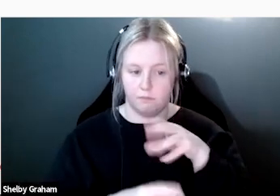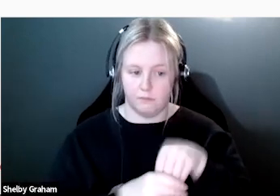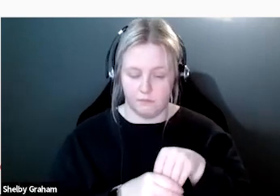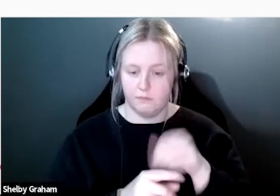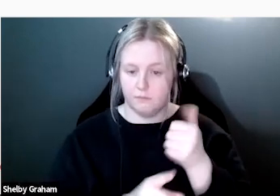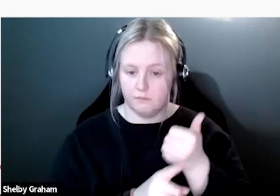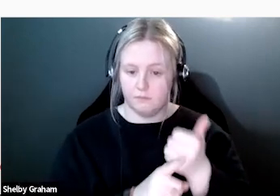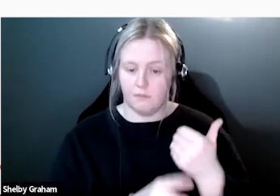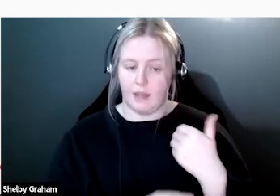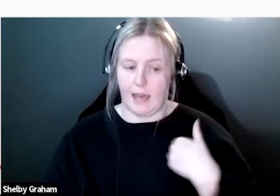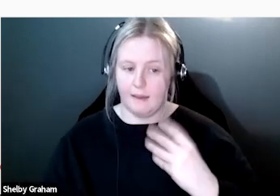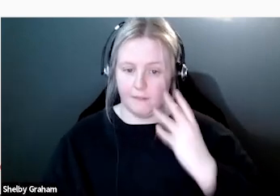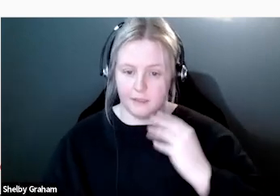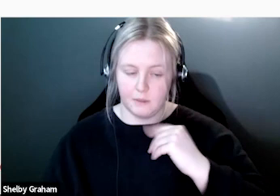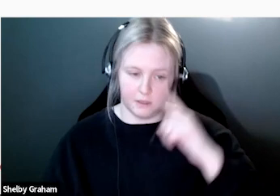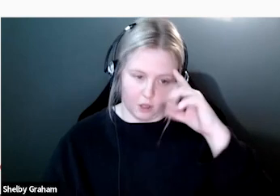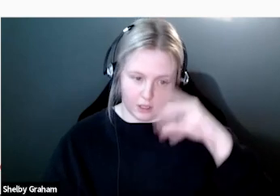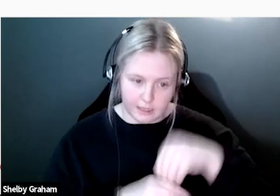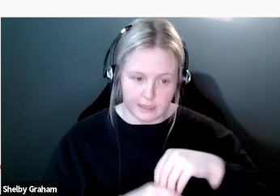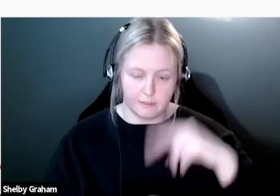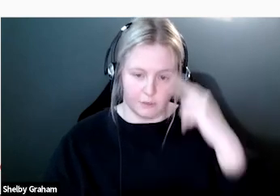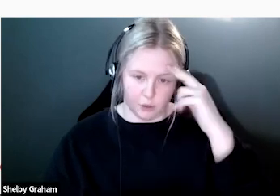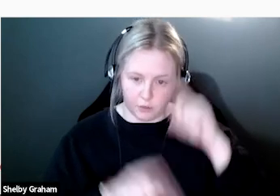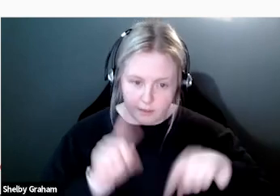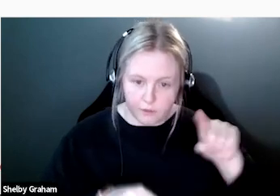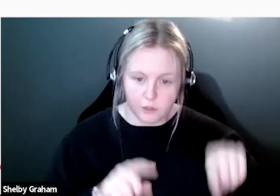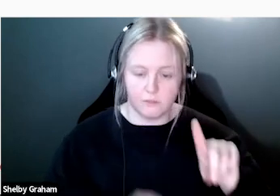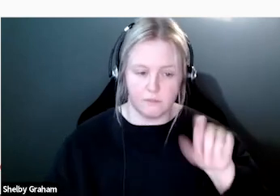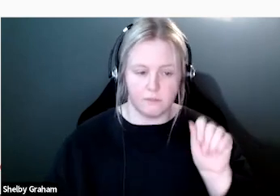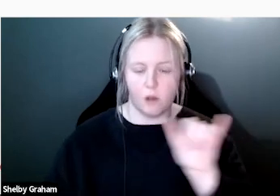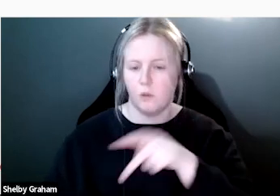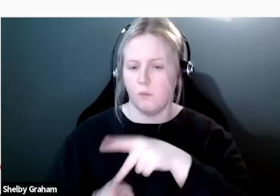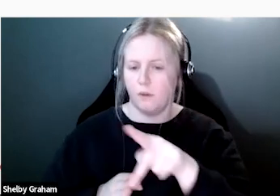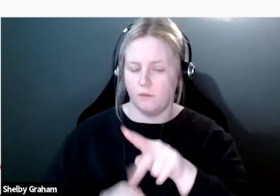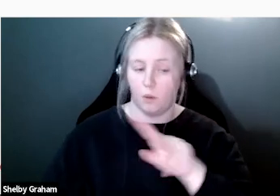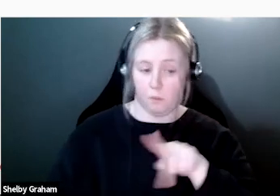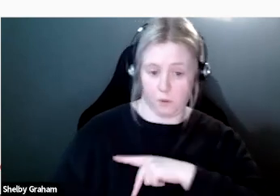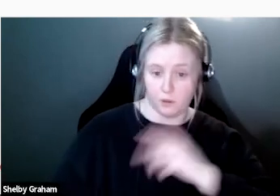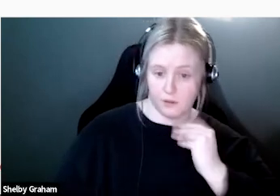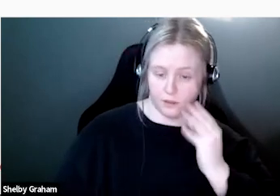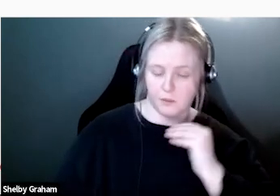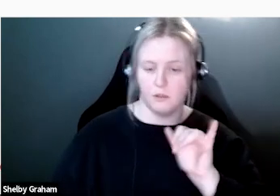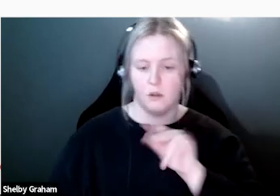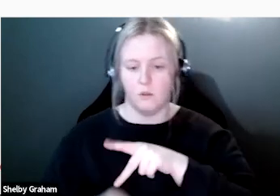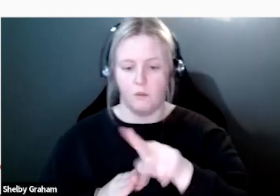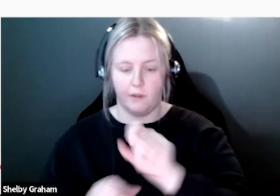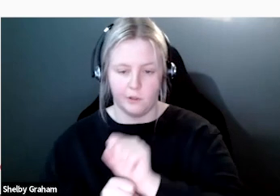in autism, neurodivergence, and disability, as well as professional experience in policy review, compliance,